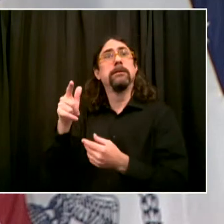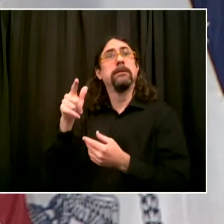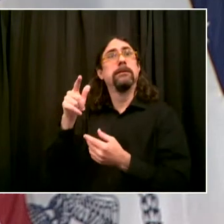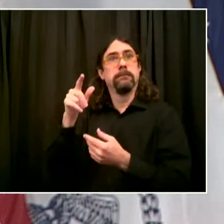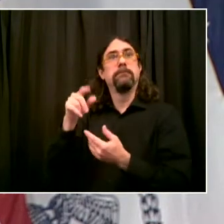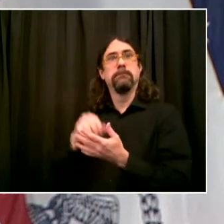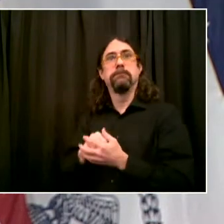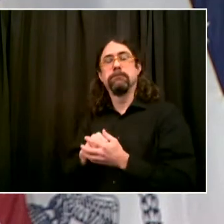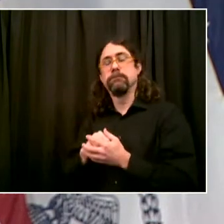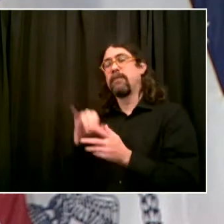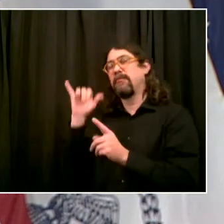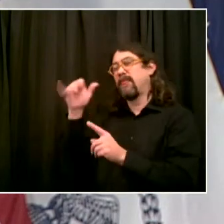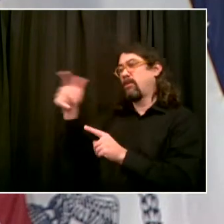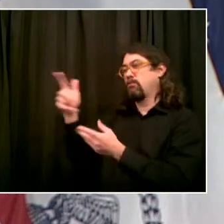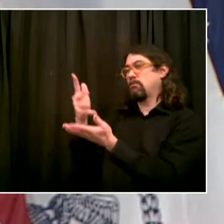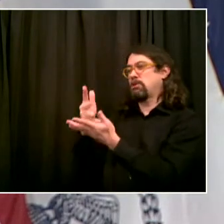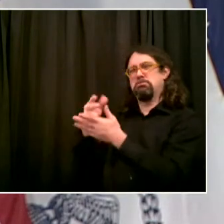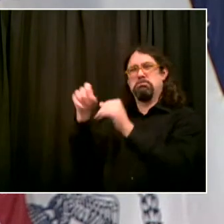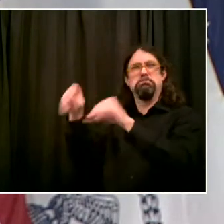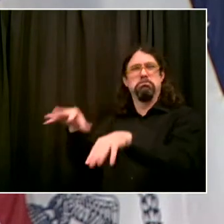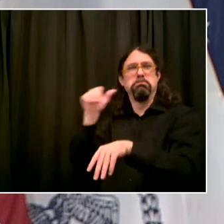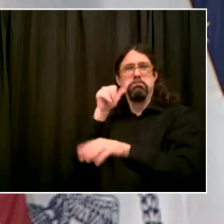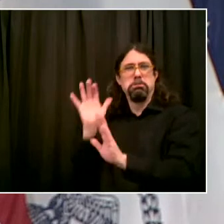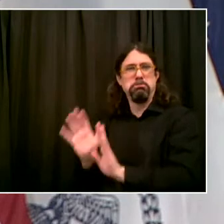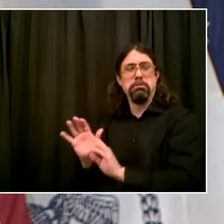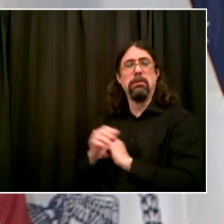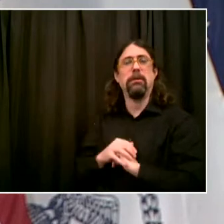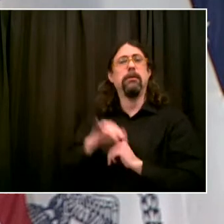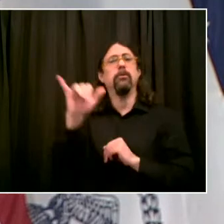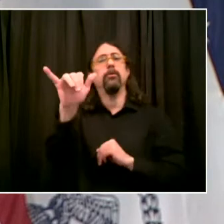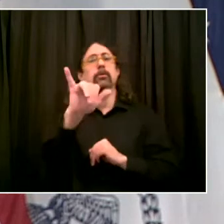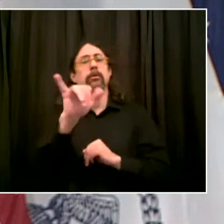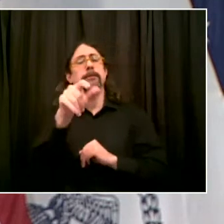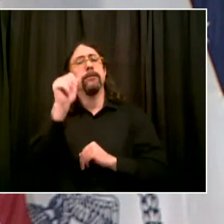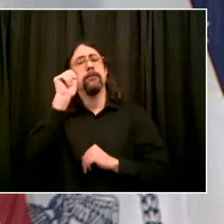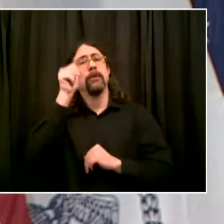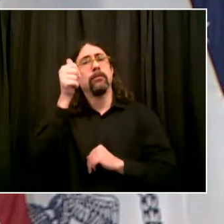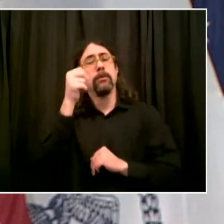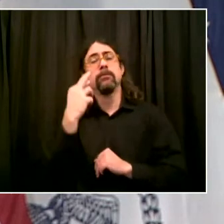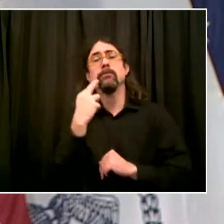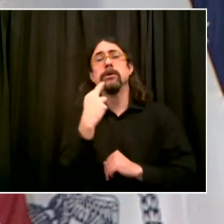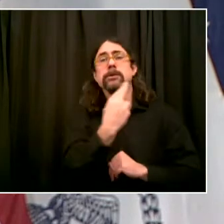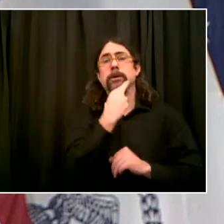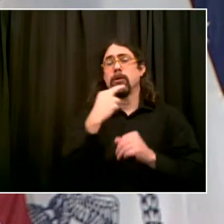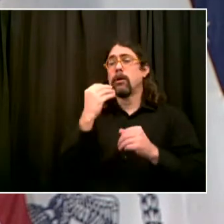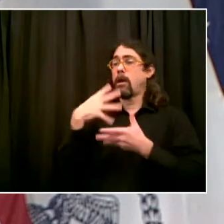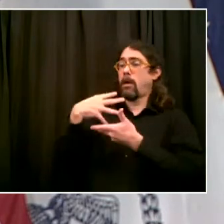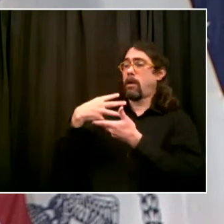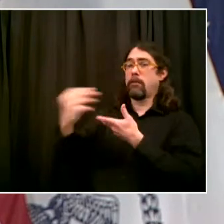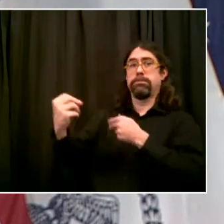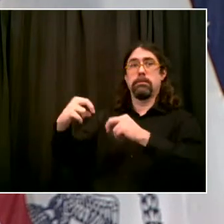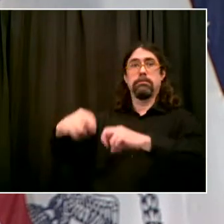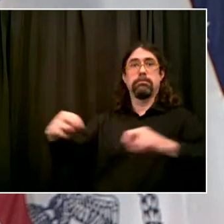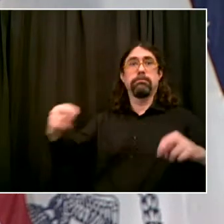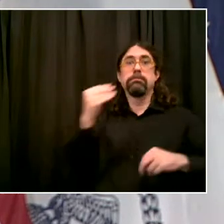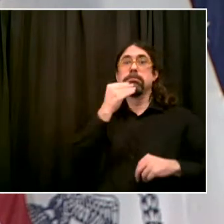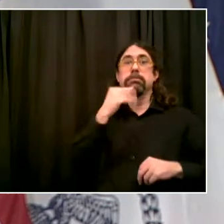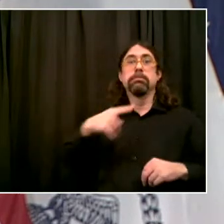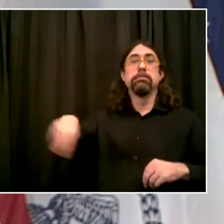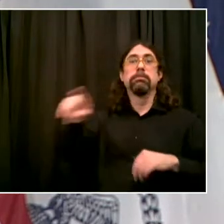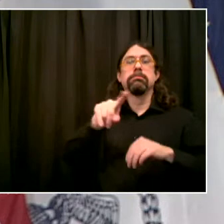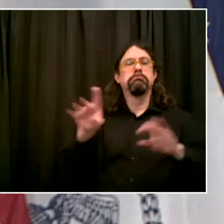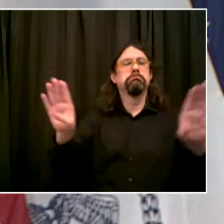do is urge our seniors to come out in the middle of a storm like this. It doesn't make sense. So we're rescheduling Monday appointments for vaccine. They'll